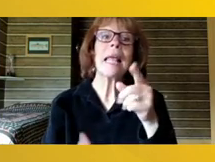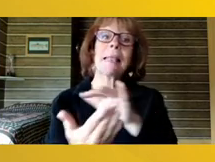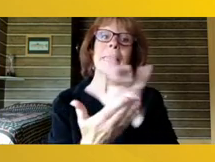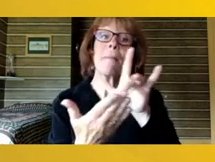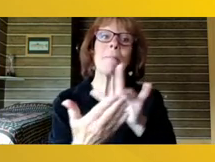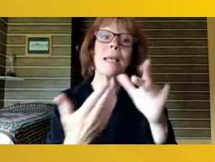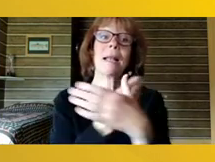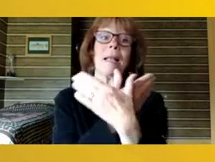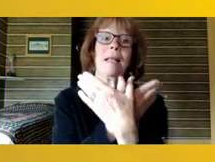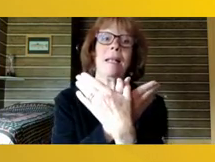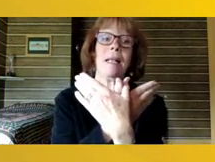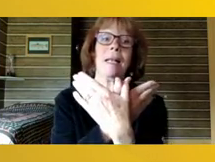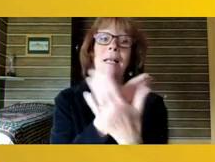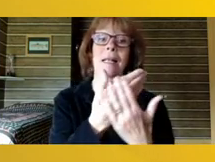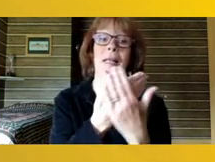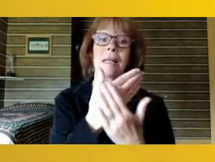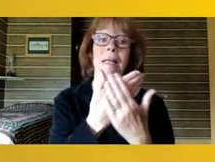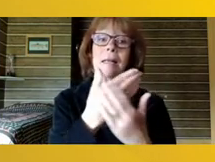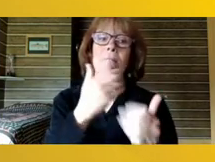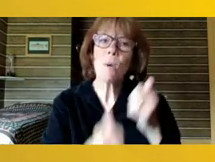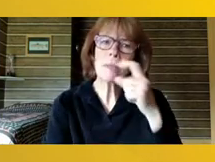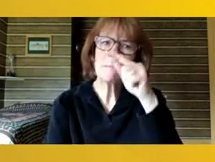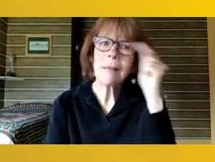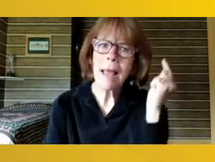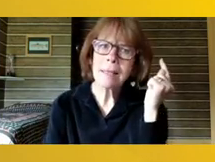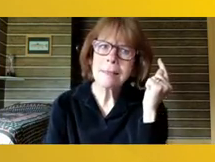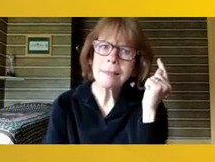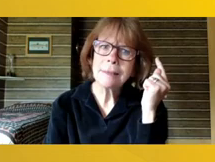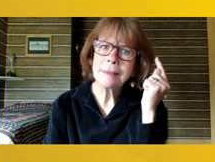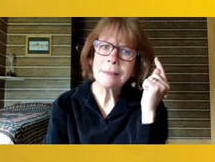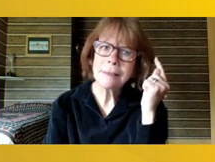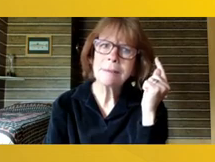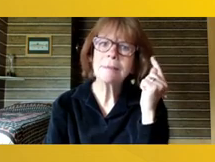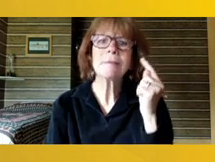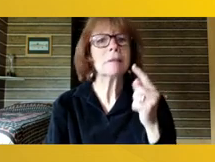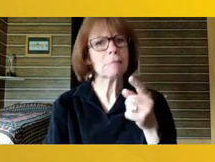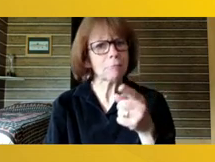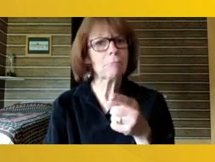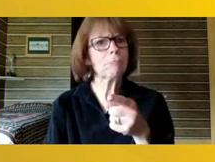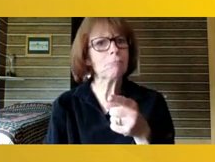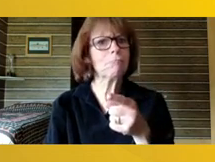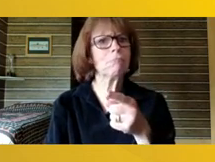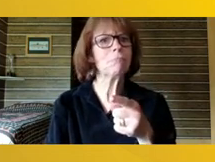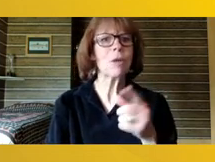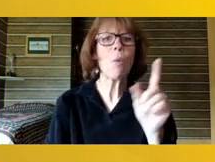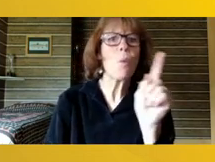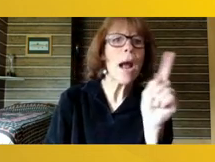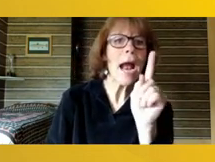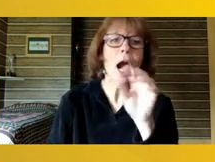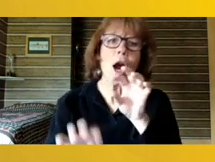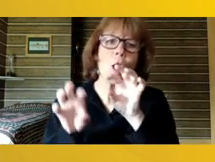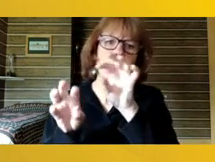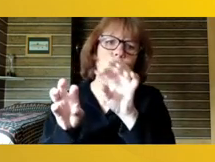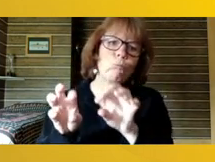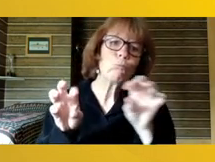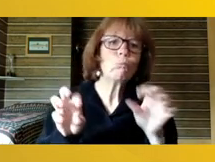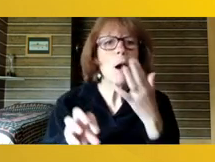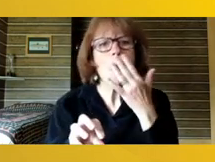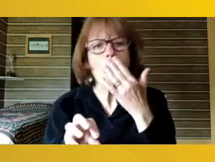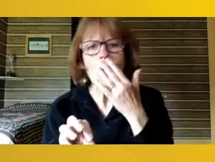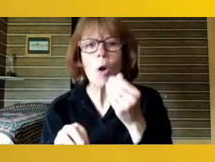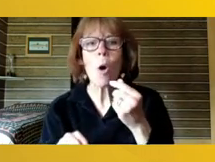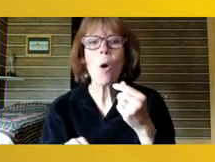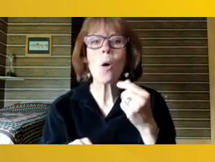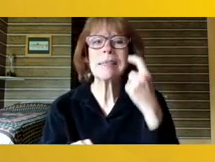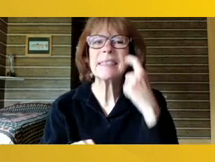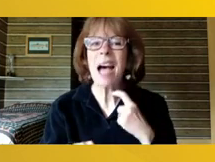it's mostly black. And these combinations of coloration, scarring, and